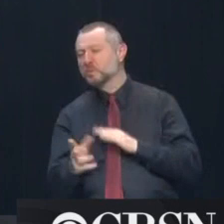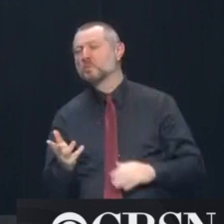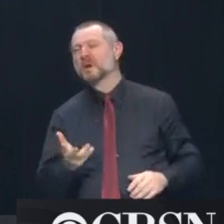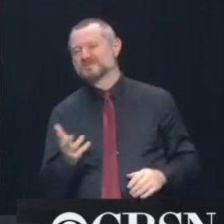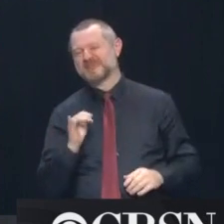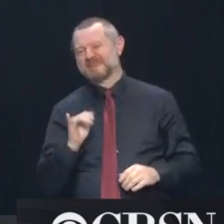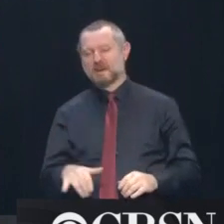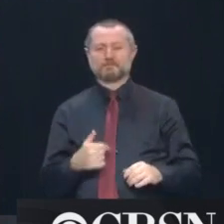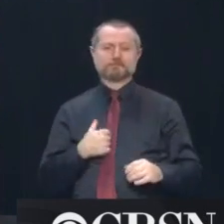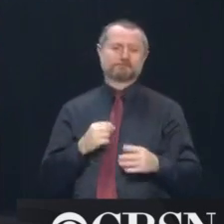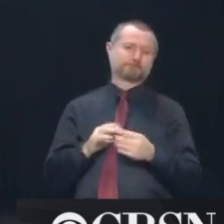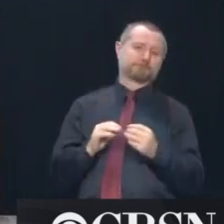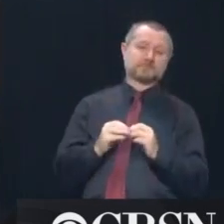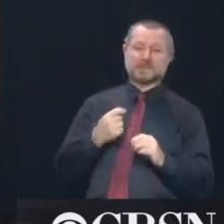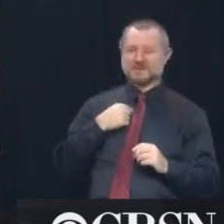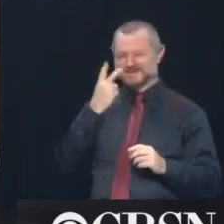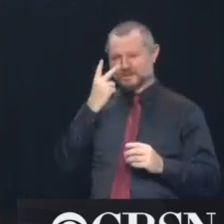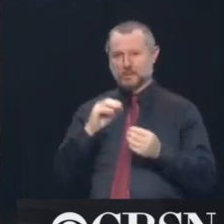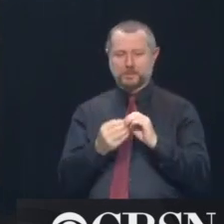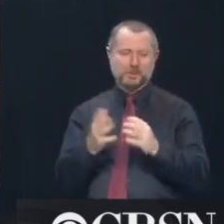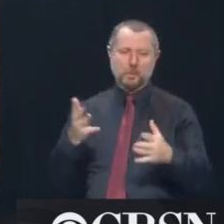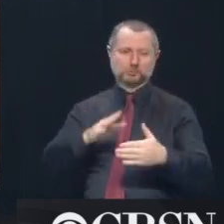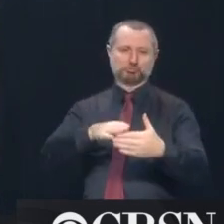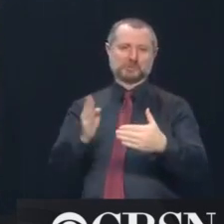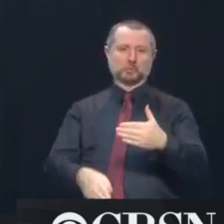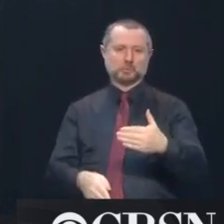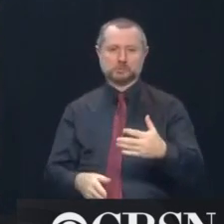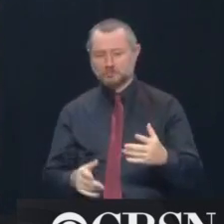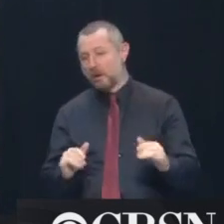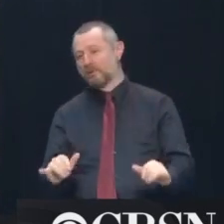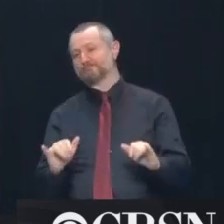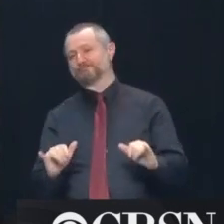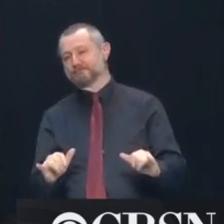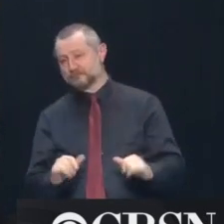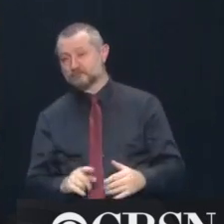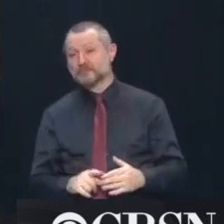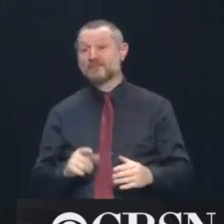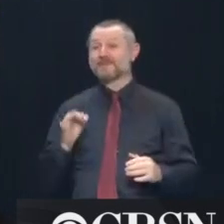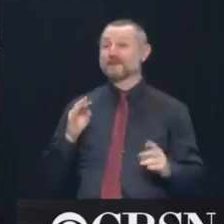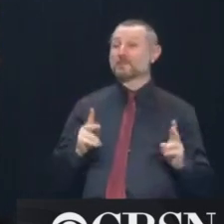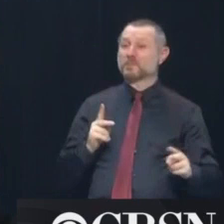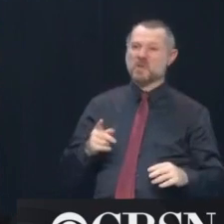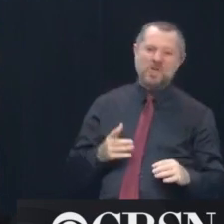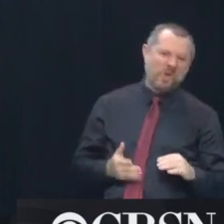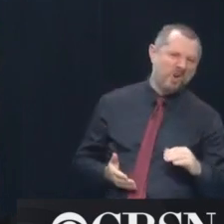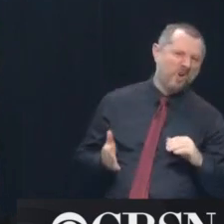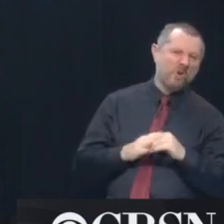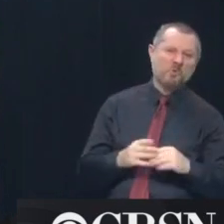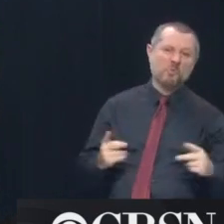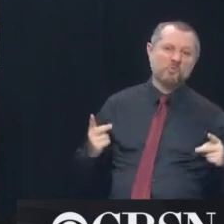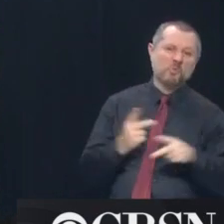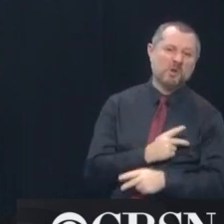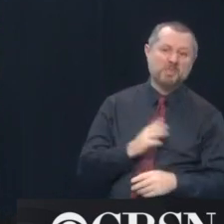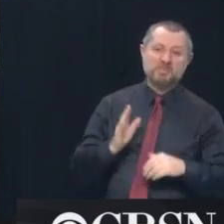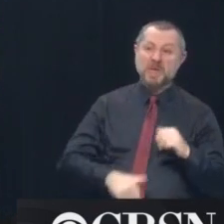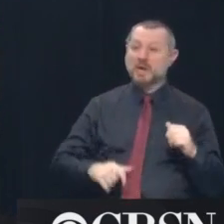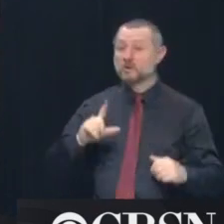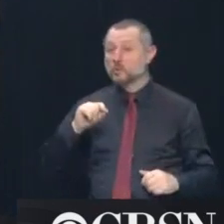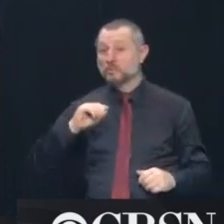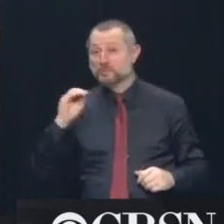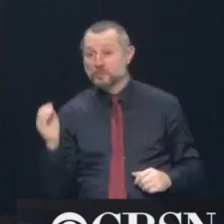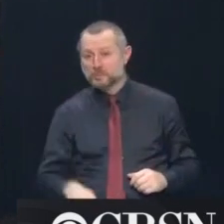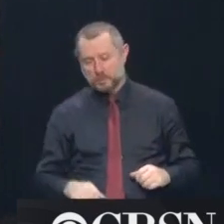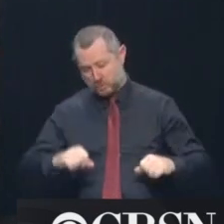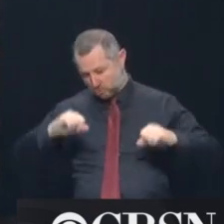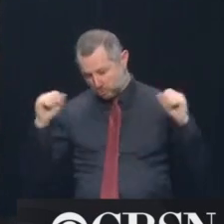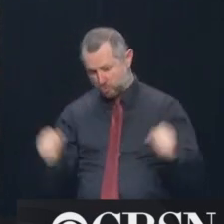That's where we wind up. People are more reckless. Can the 20 be higher? Yes.